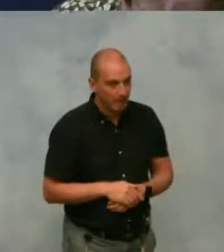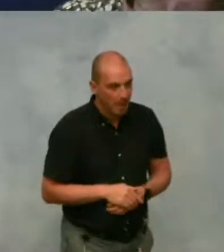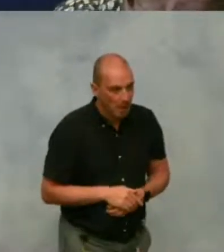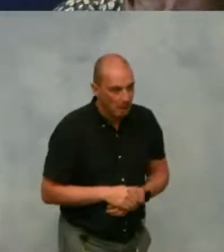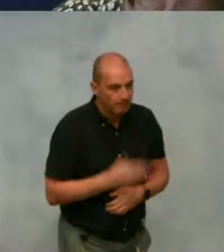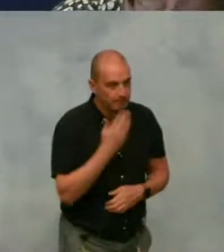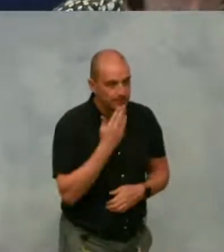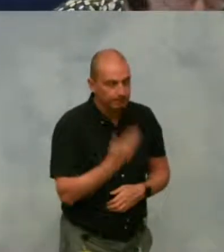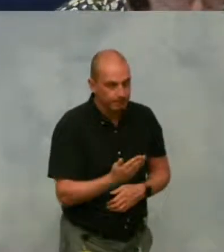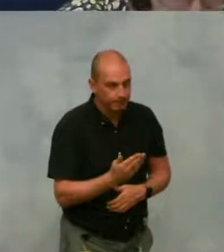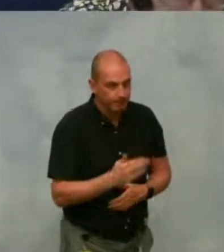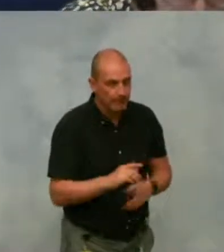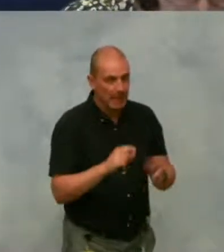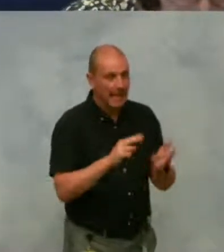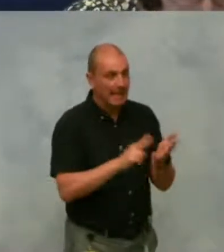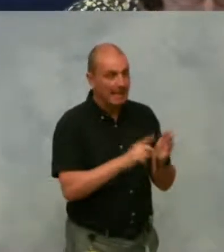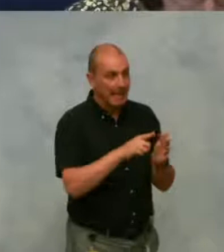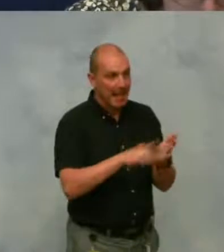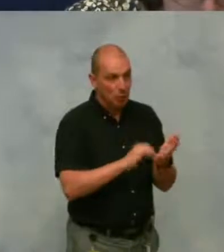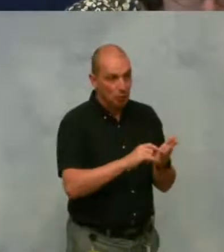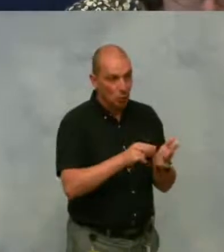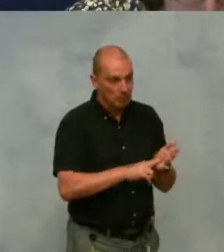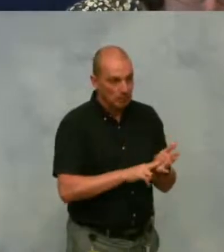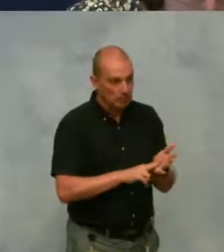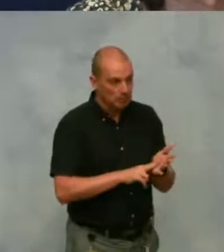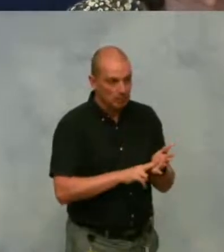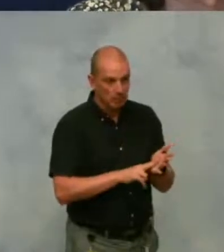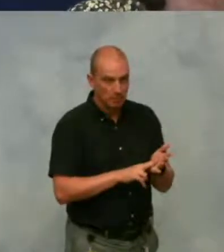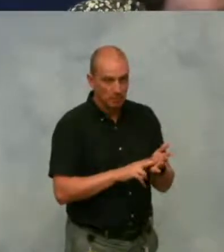Thank you. Councillor Nelson?